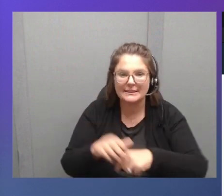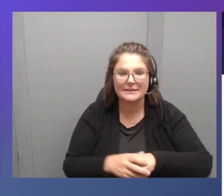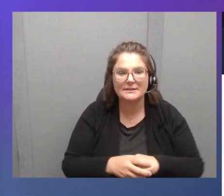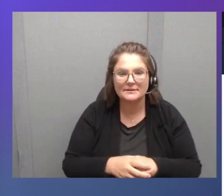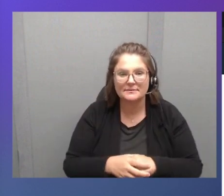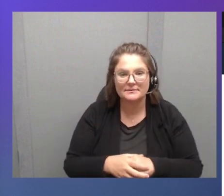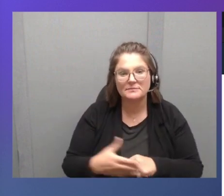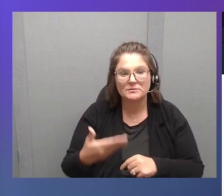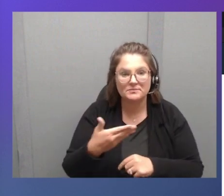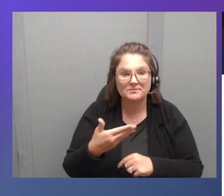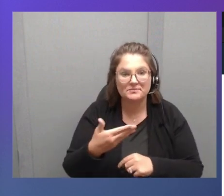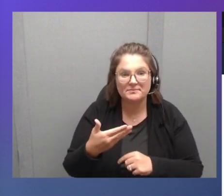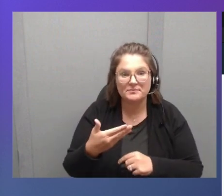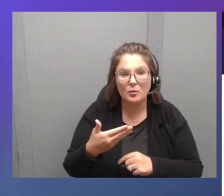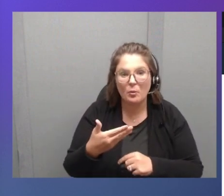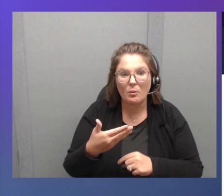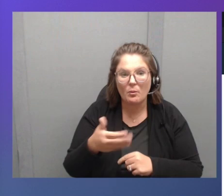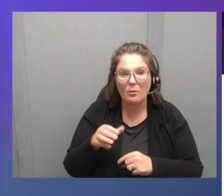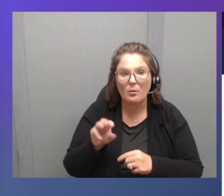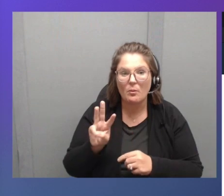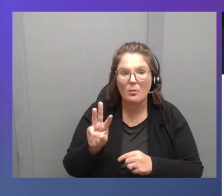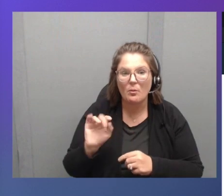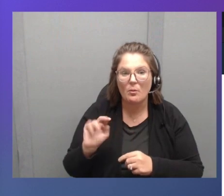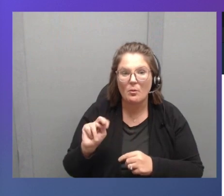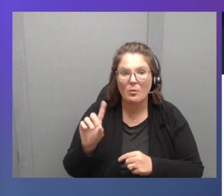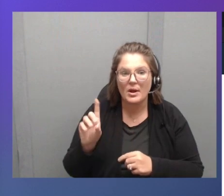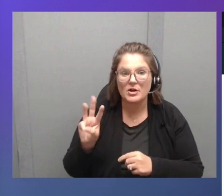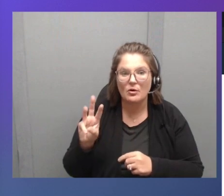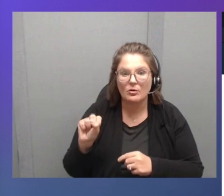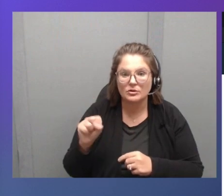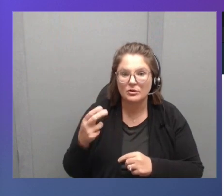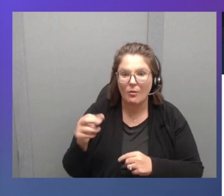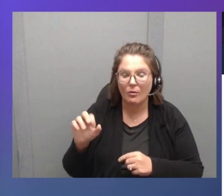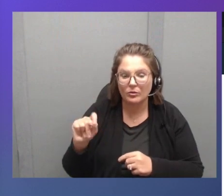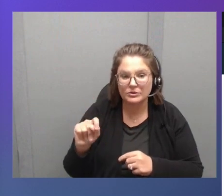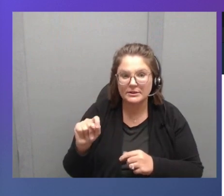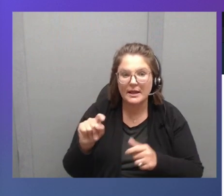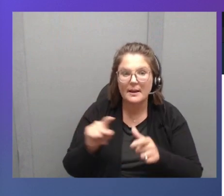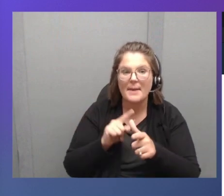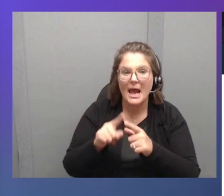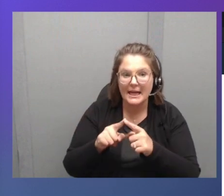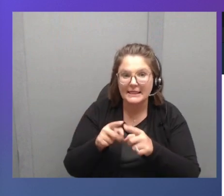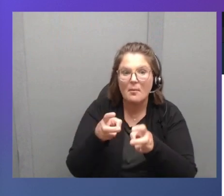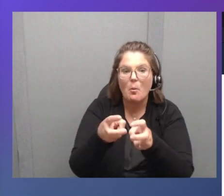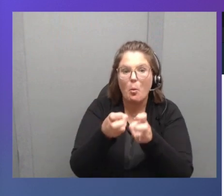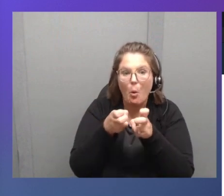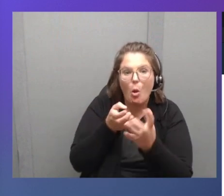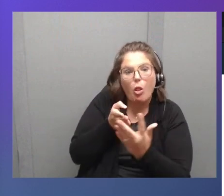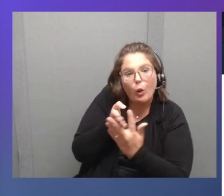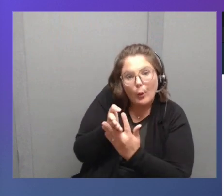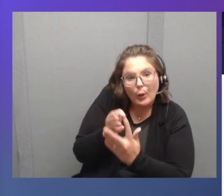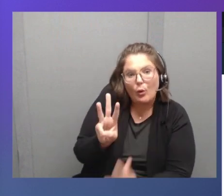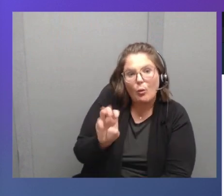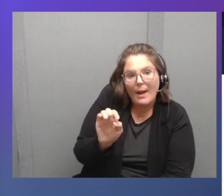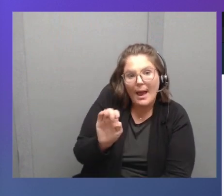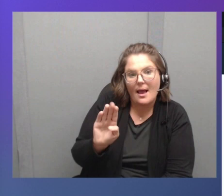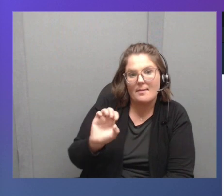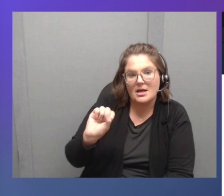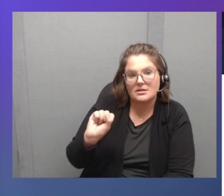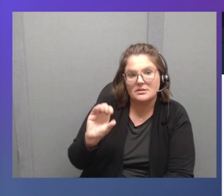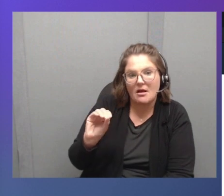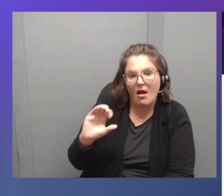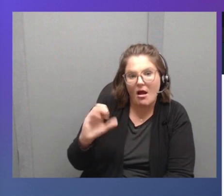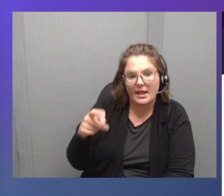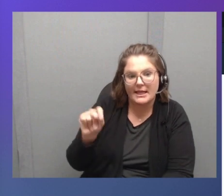Windows host. So we're rendering the RDP protocol, but it's being pulled through, again, WebSocket connection